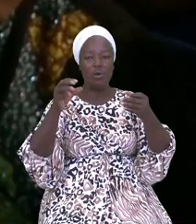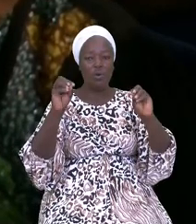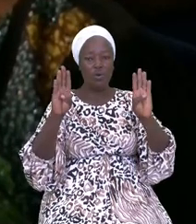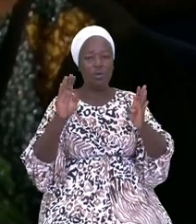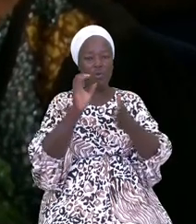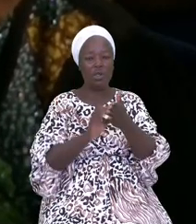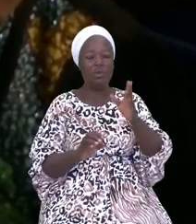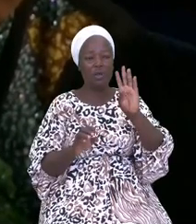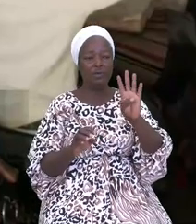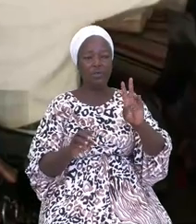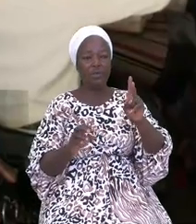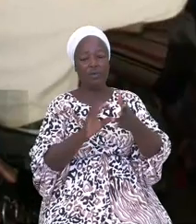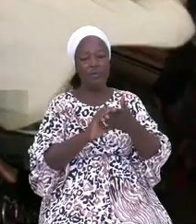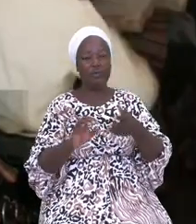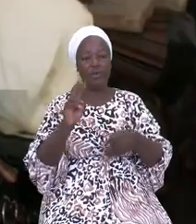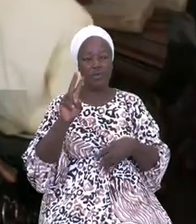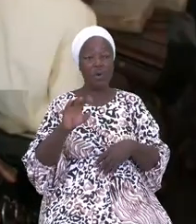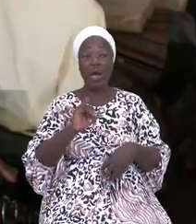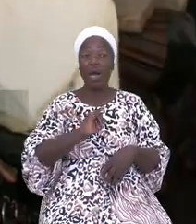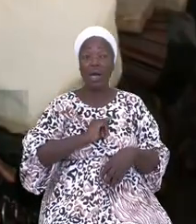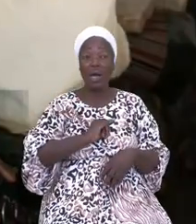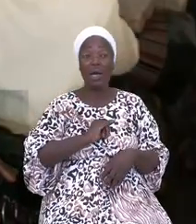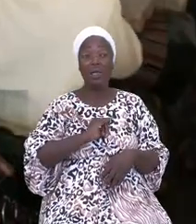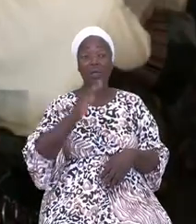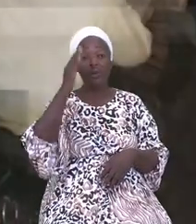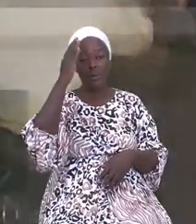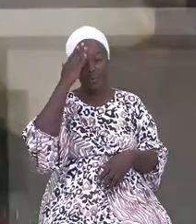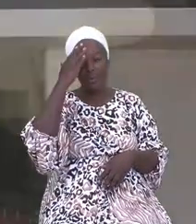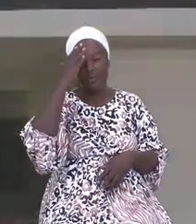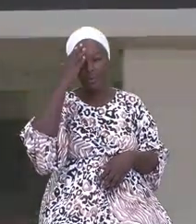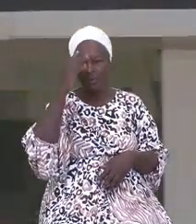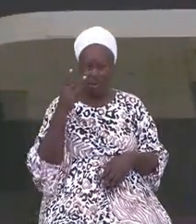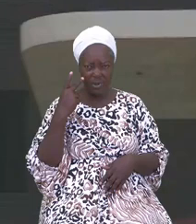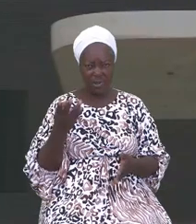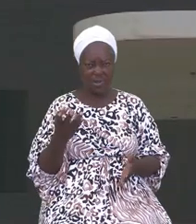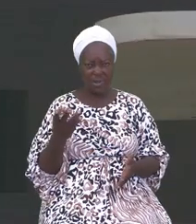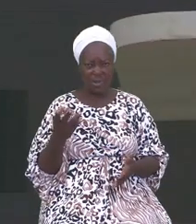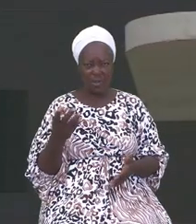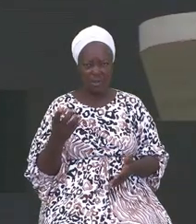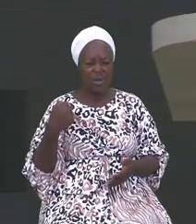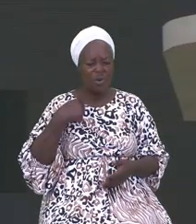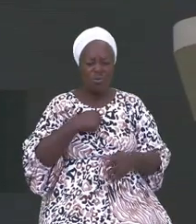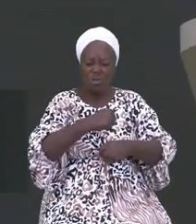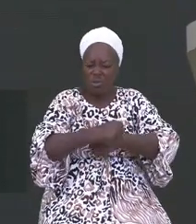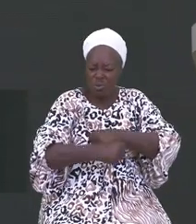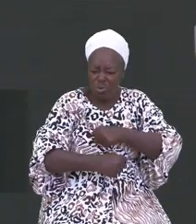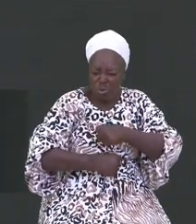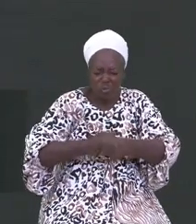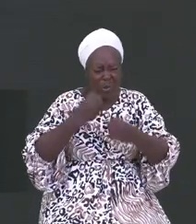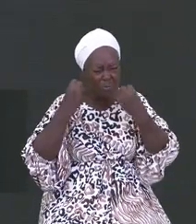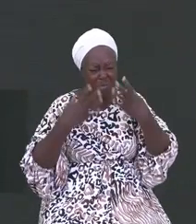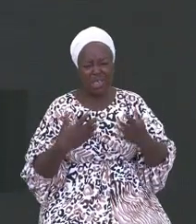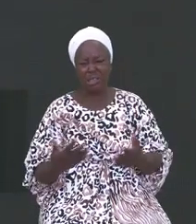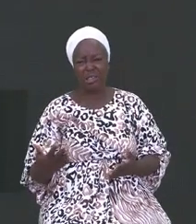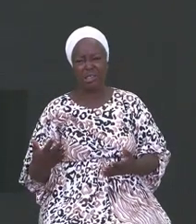verse 2. I know, you see, we suffer a lot when